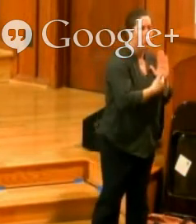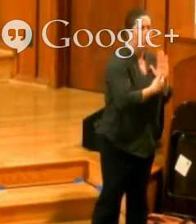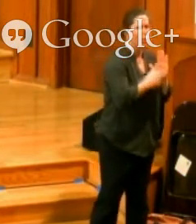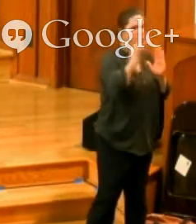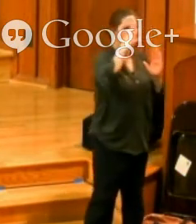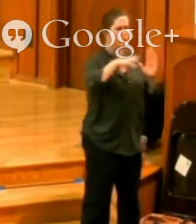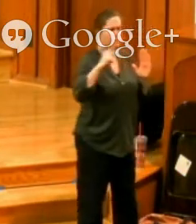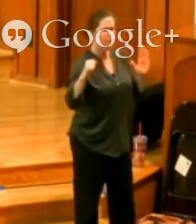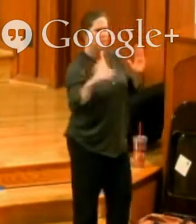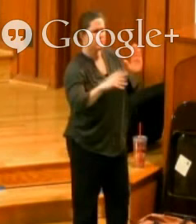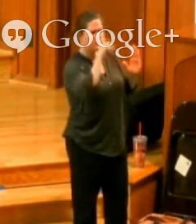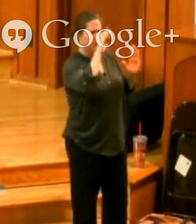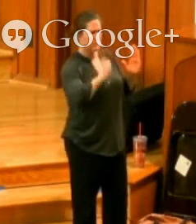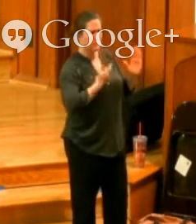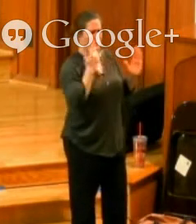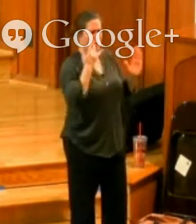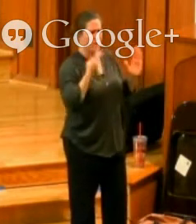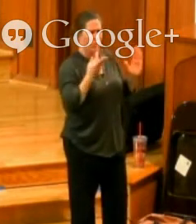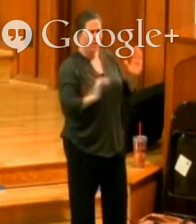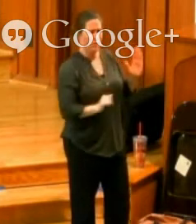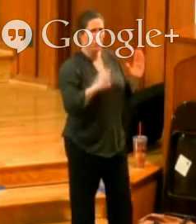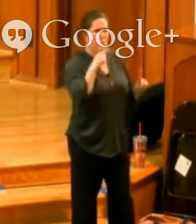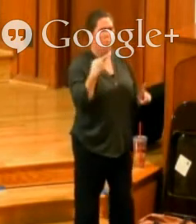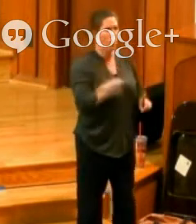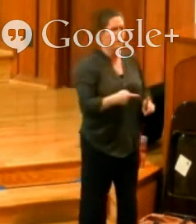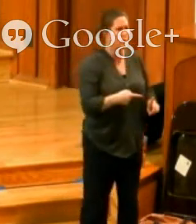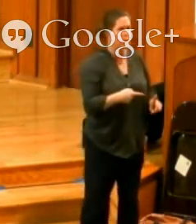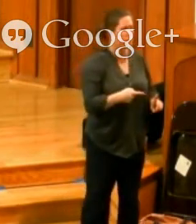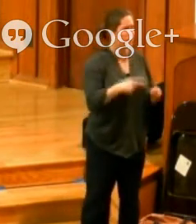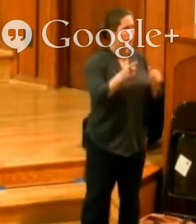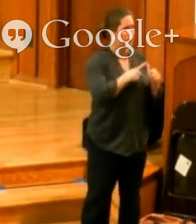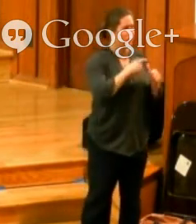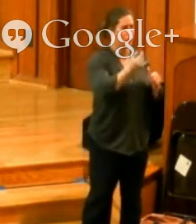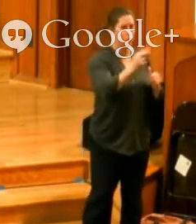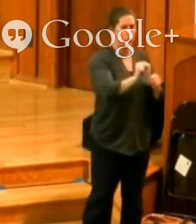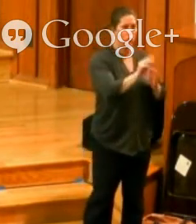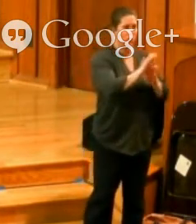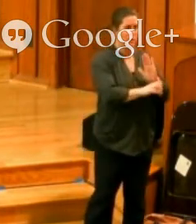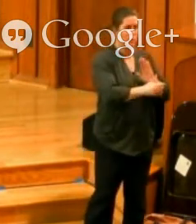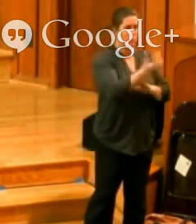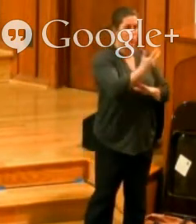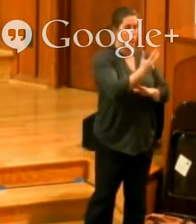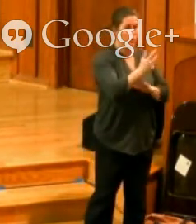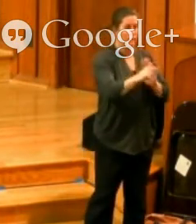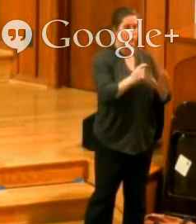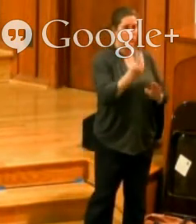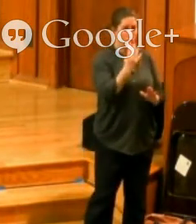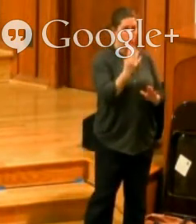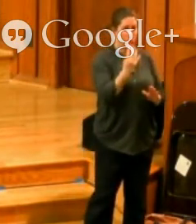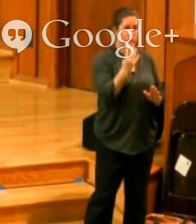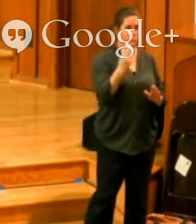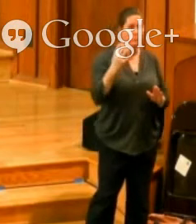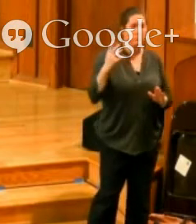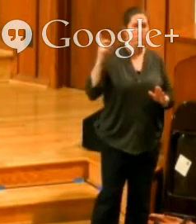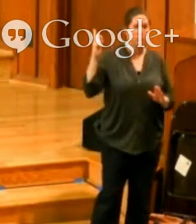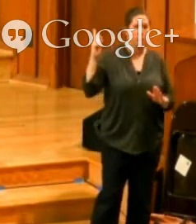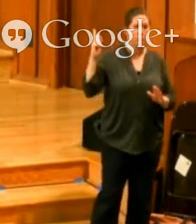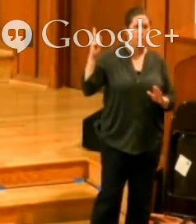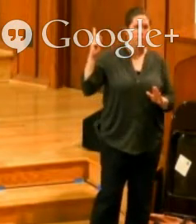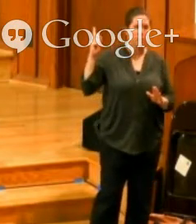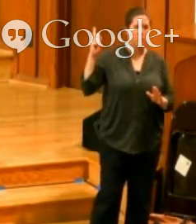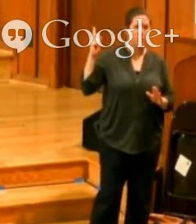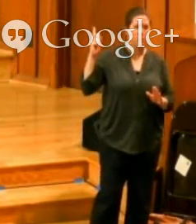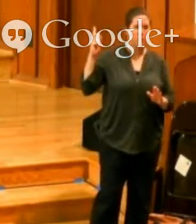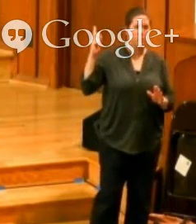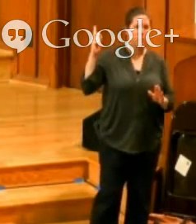son? What would be the point? Look at 1 John chapter 3, verse 4. It says, "Whosoever commits sin commits lawlessness, and sin